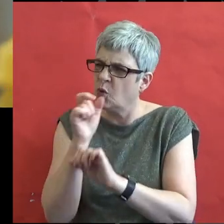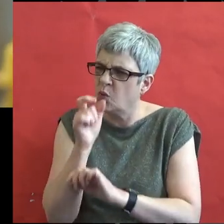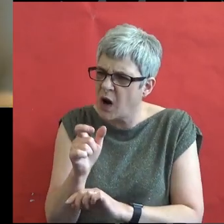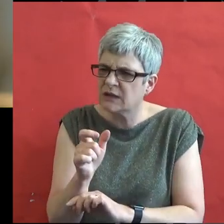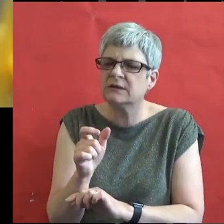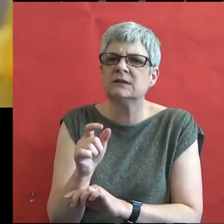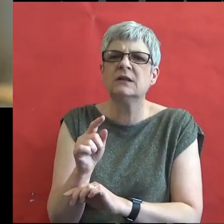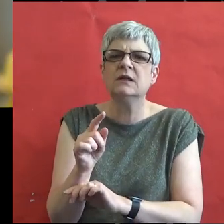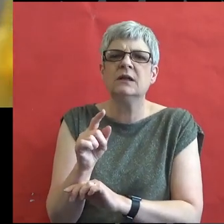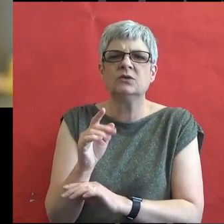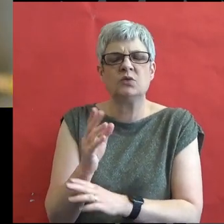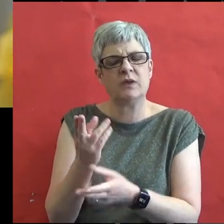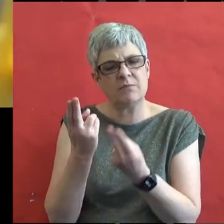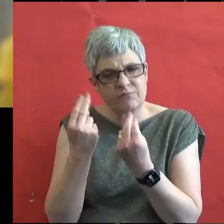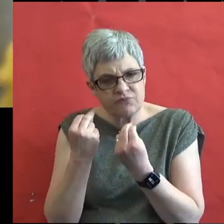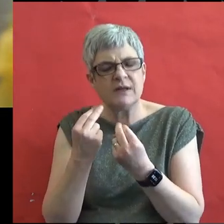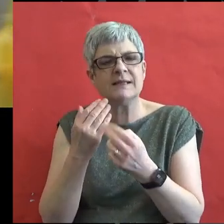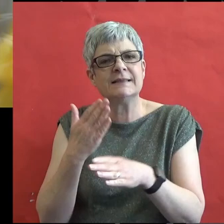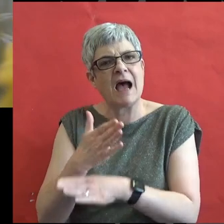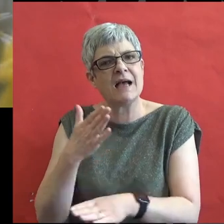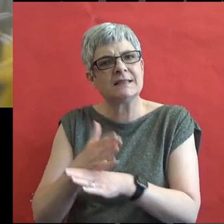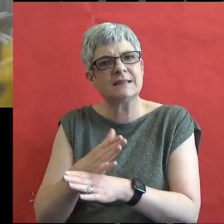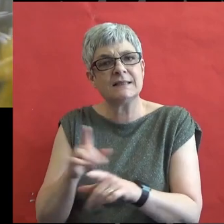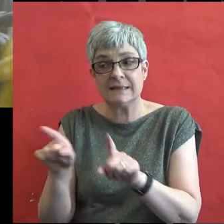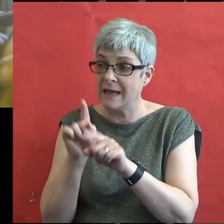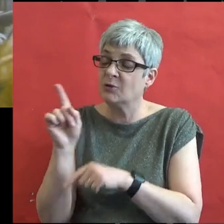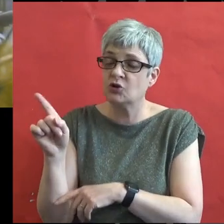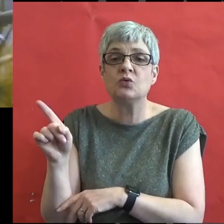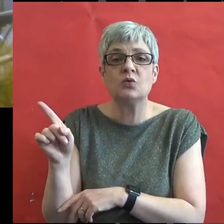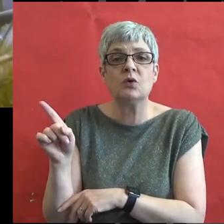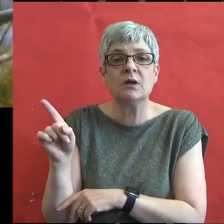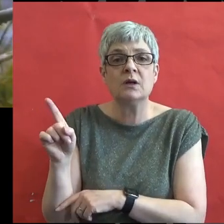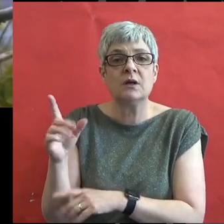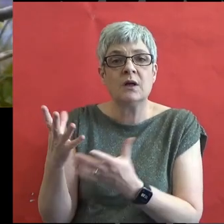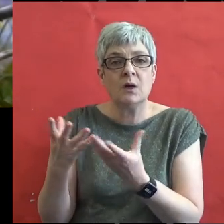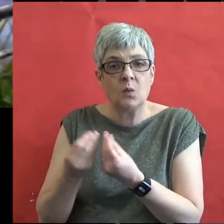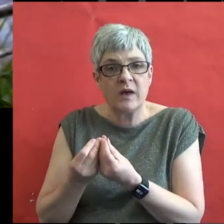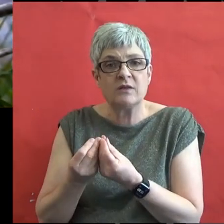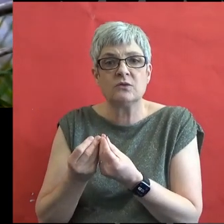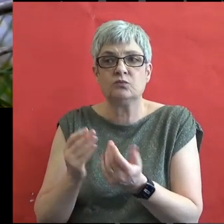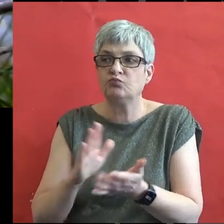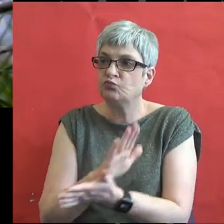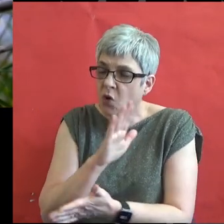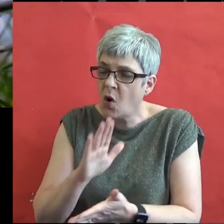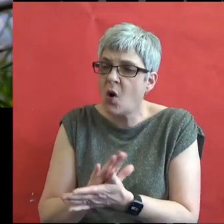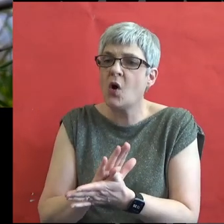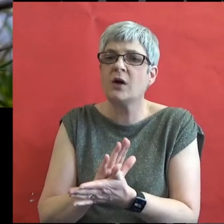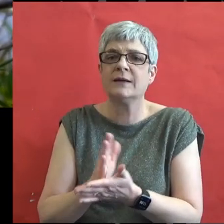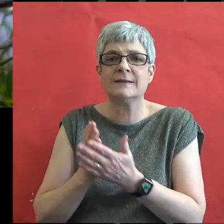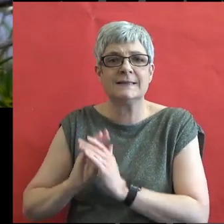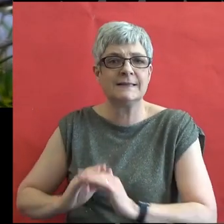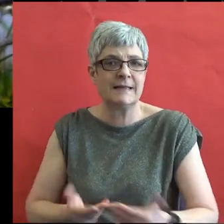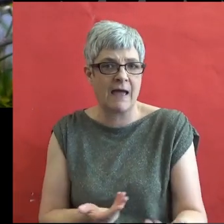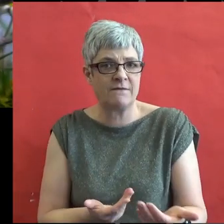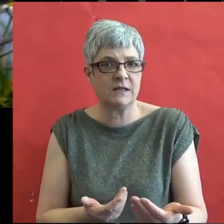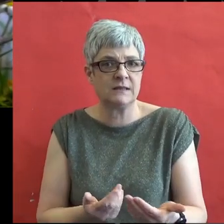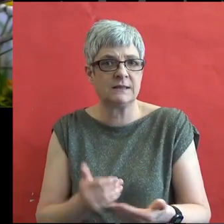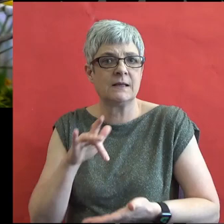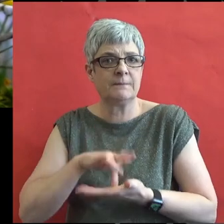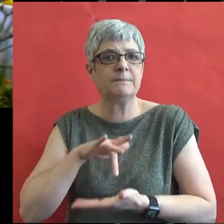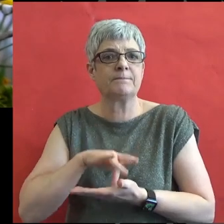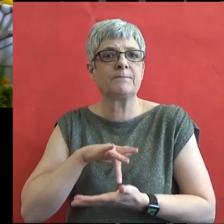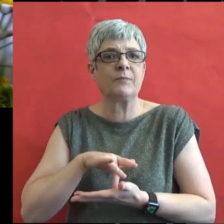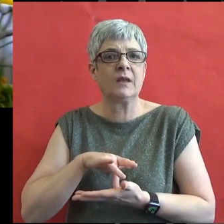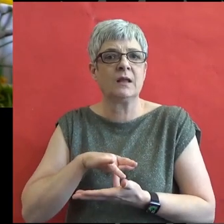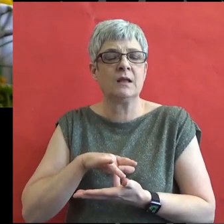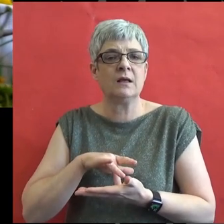humblest tasks the way you did, with joy and service at heart, and in the